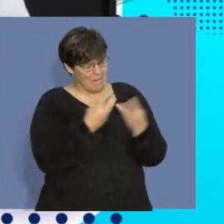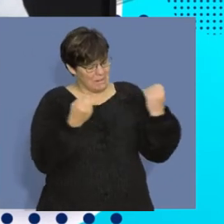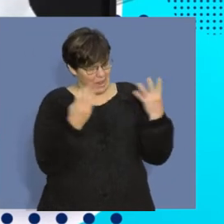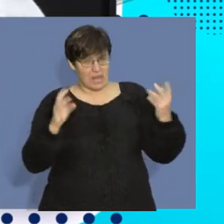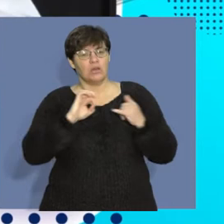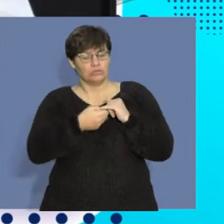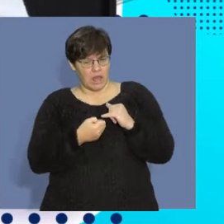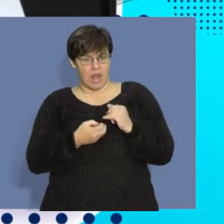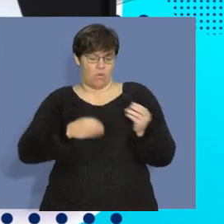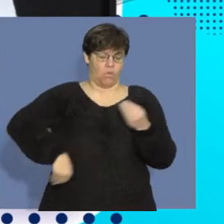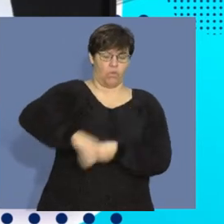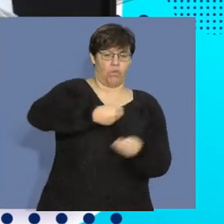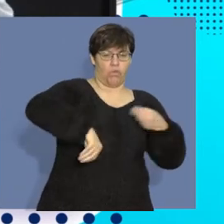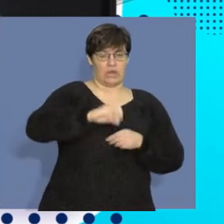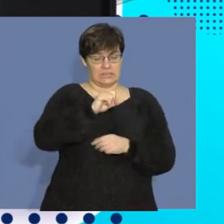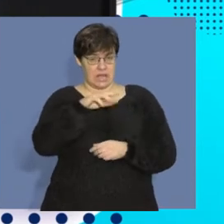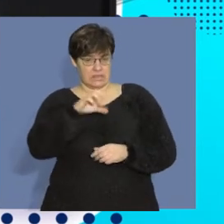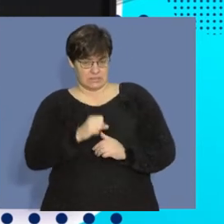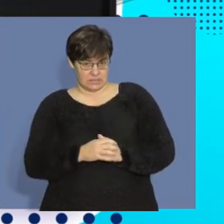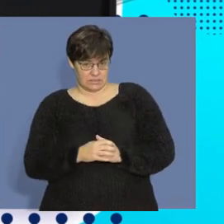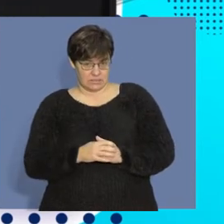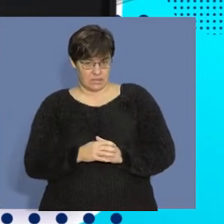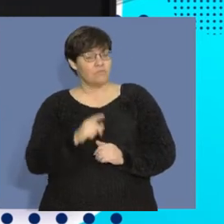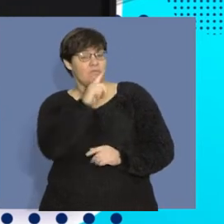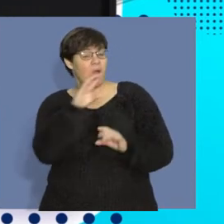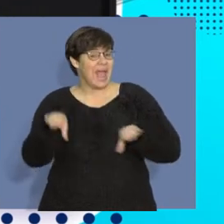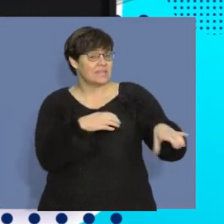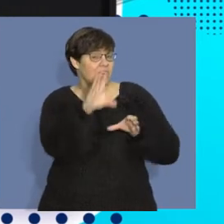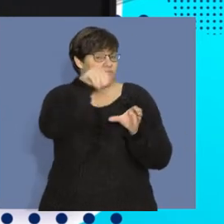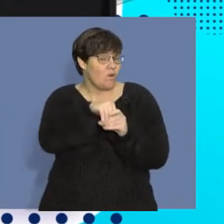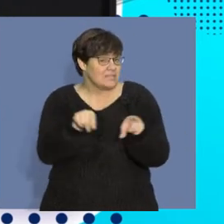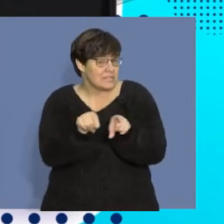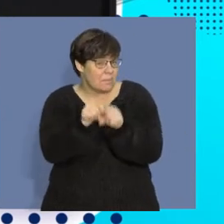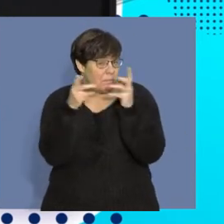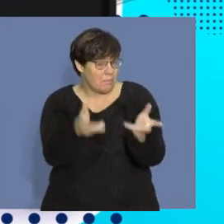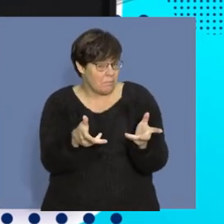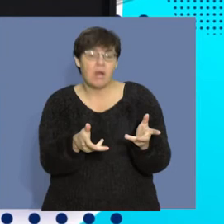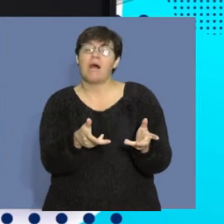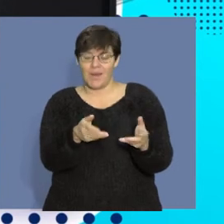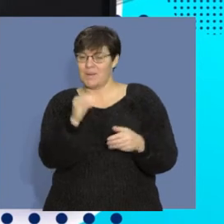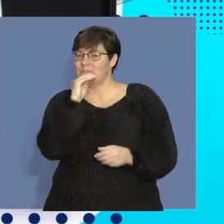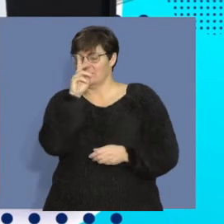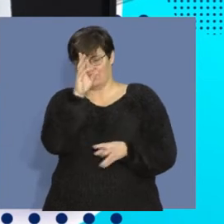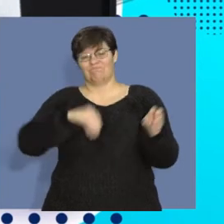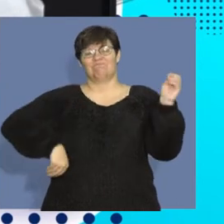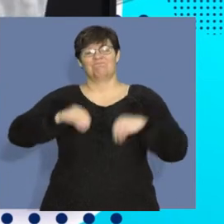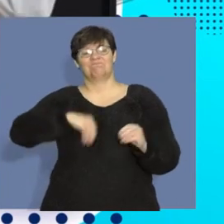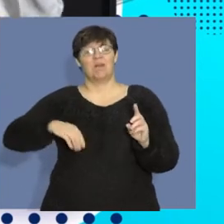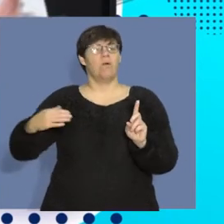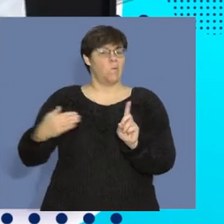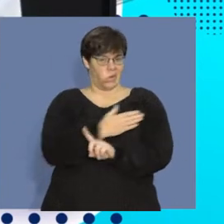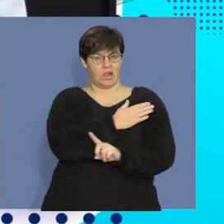SARS. At the end of the day, if you engage in such activity, it would form part of